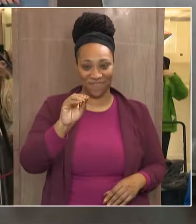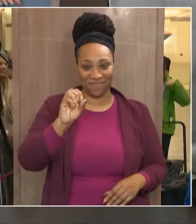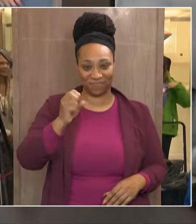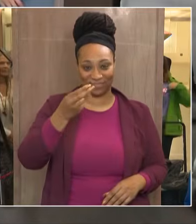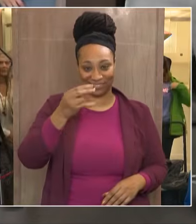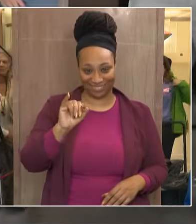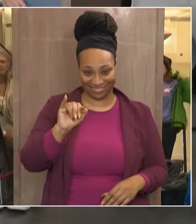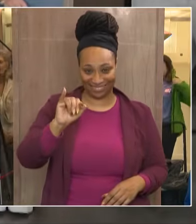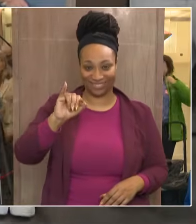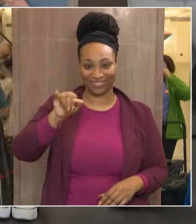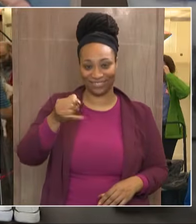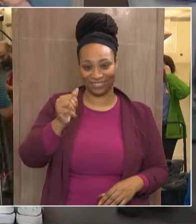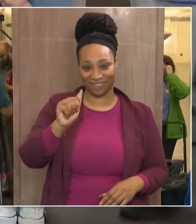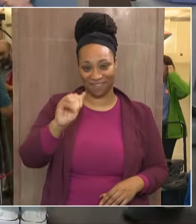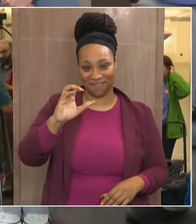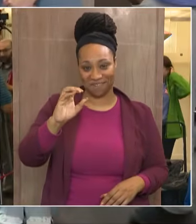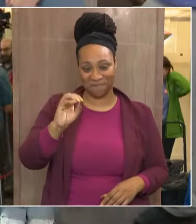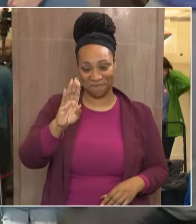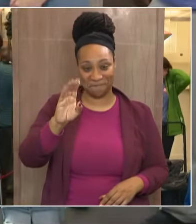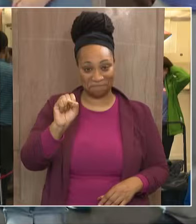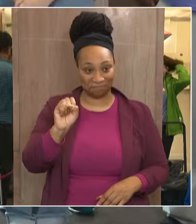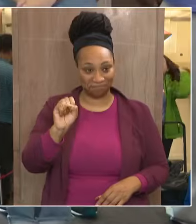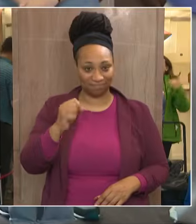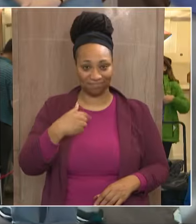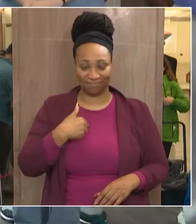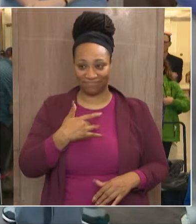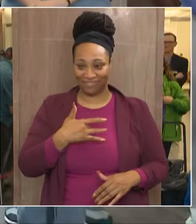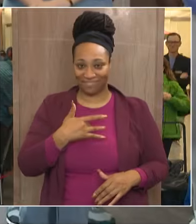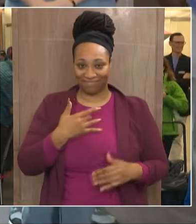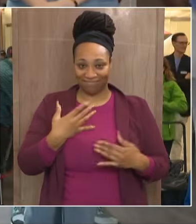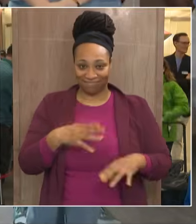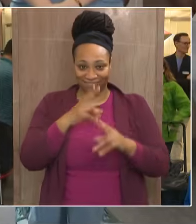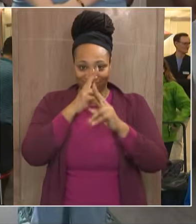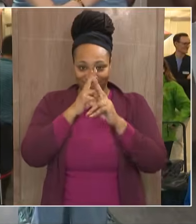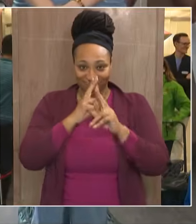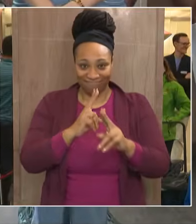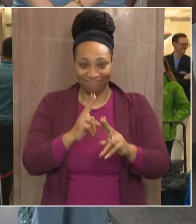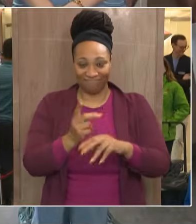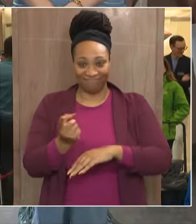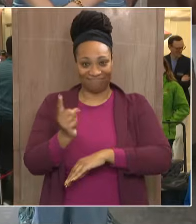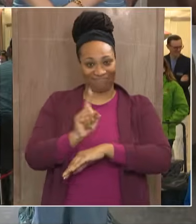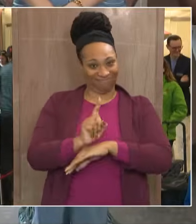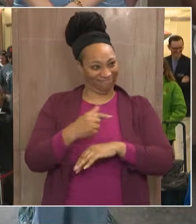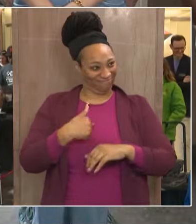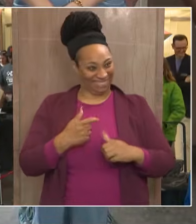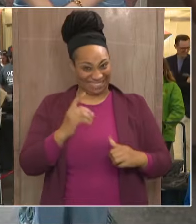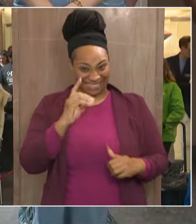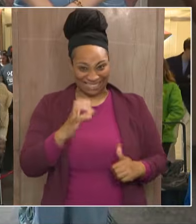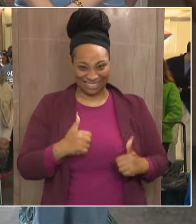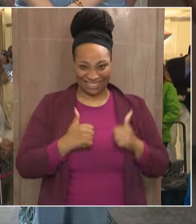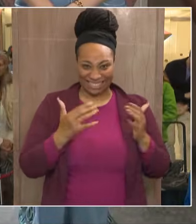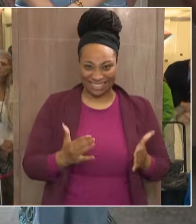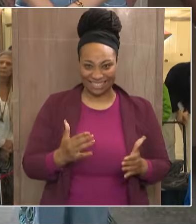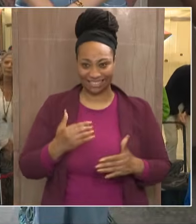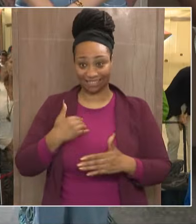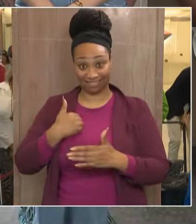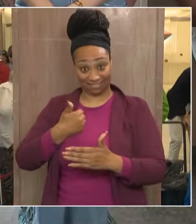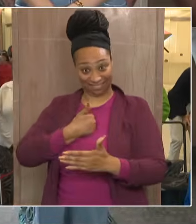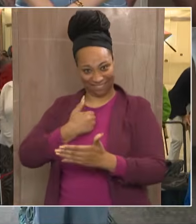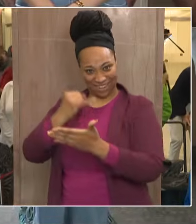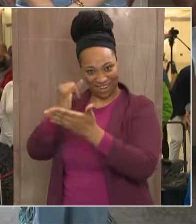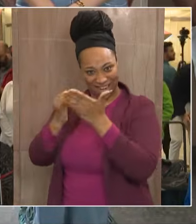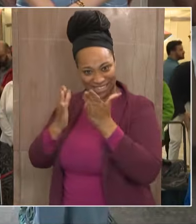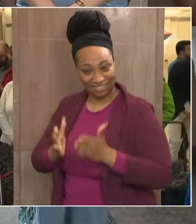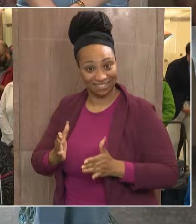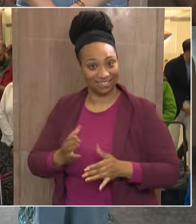to you today as a DC resident, architect, and Art Ave artist. Studios Architecture, where I work,